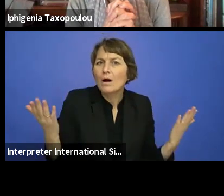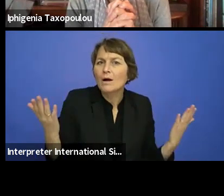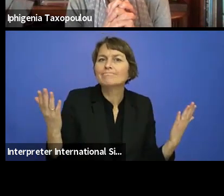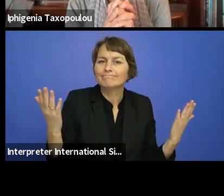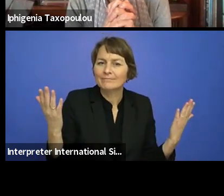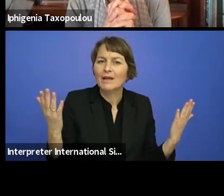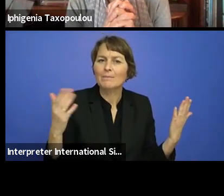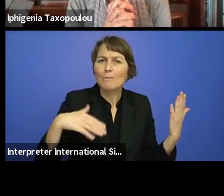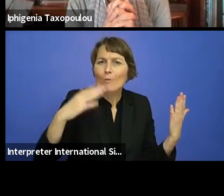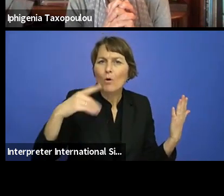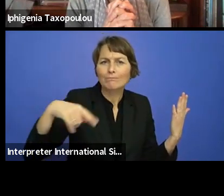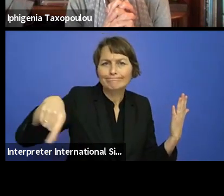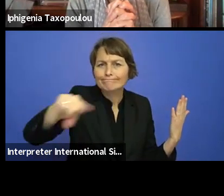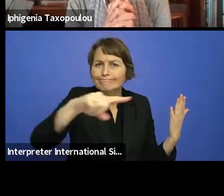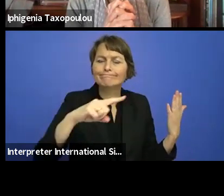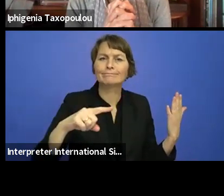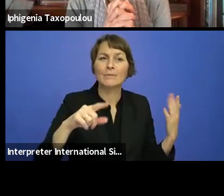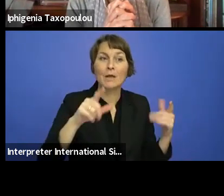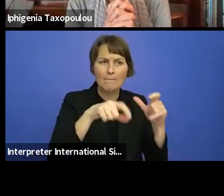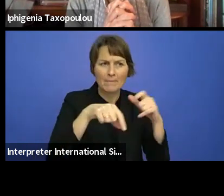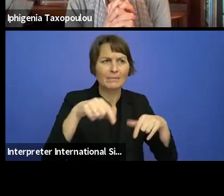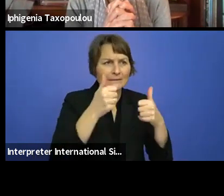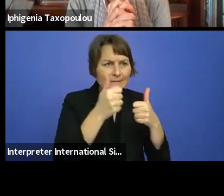like responsibility for everyone to do